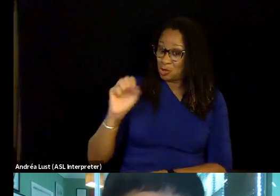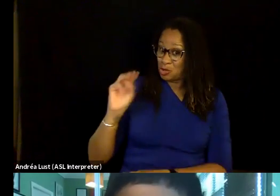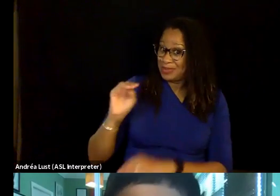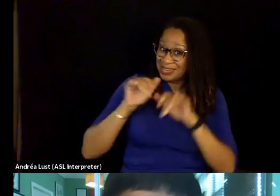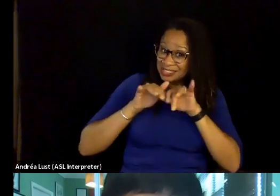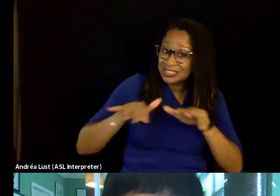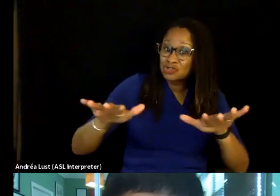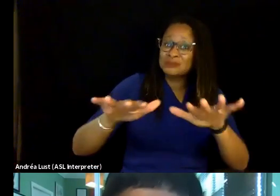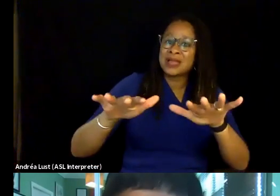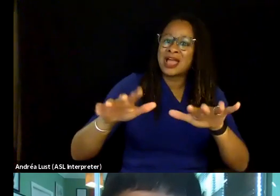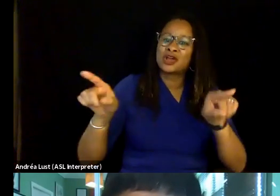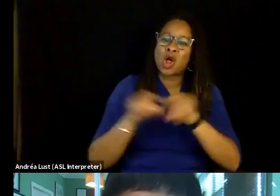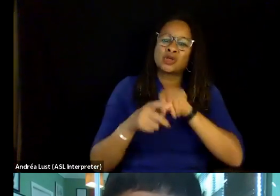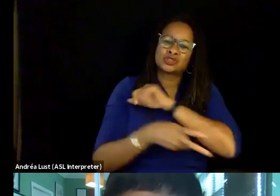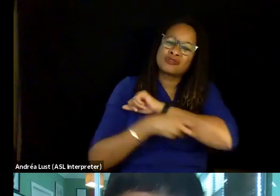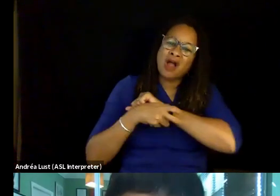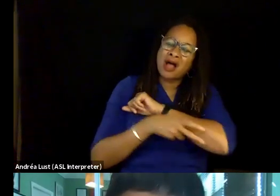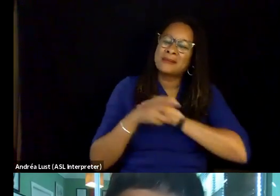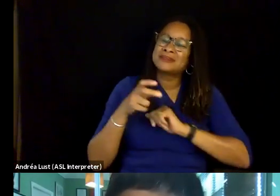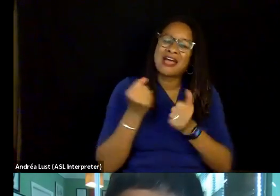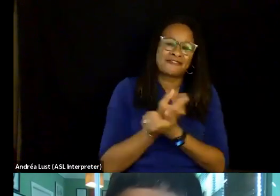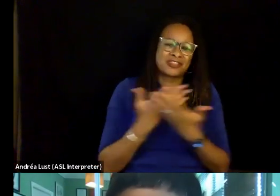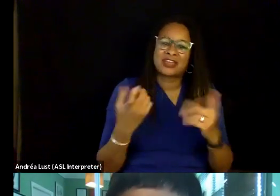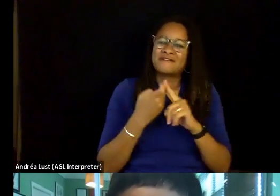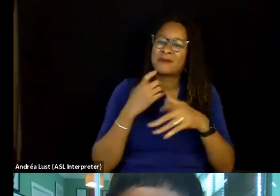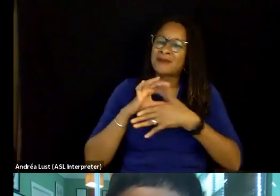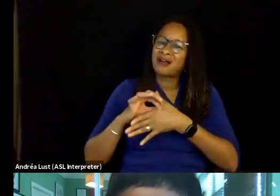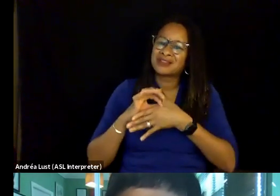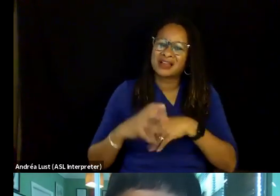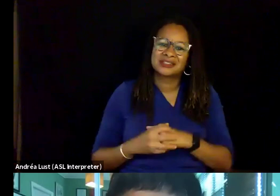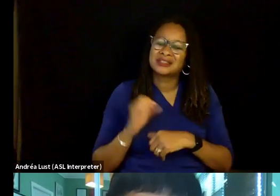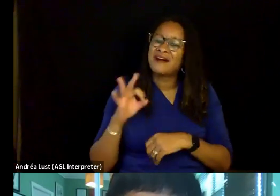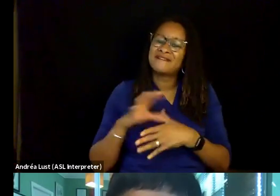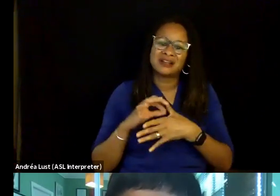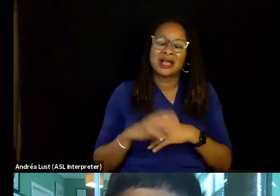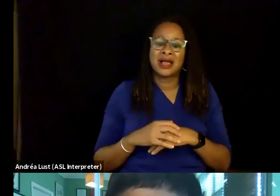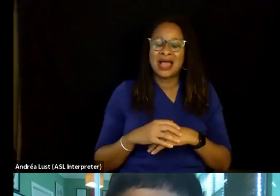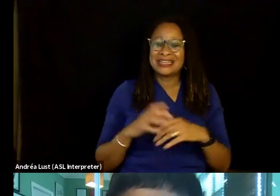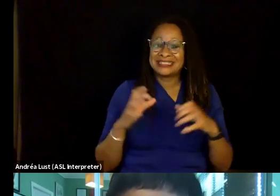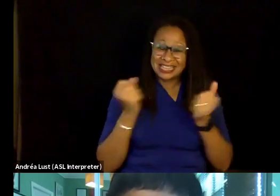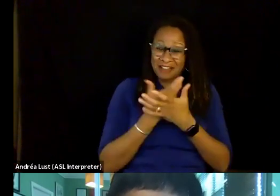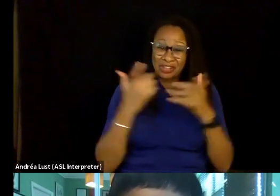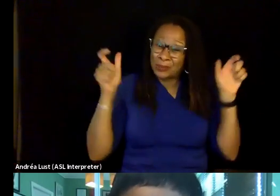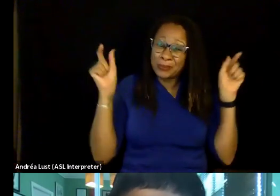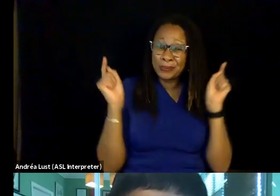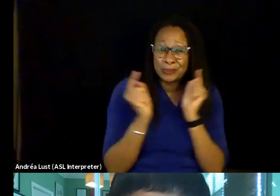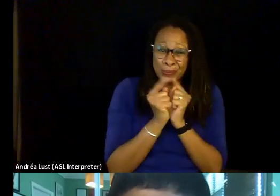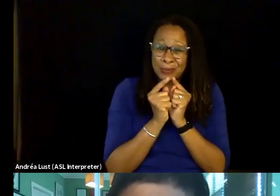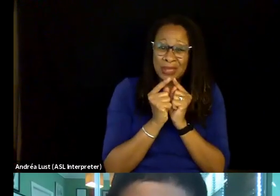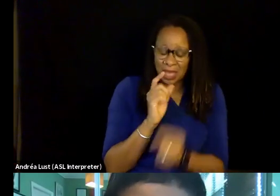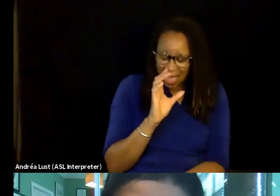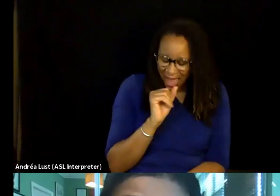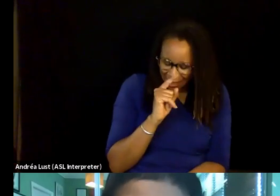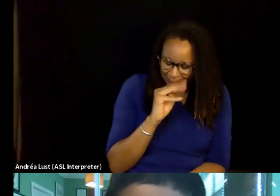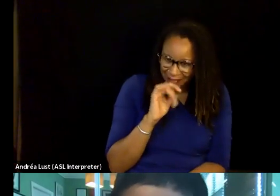robs everything of context. I would argue that it atomizes what we create and robs